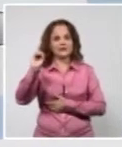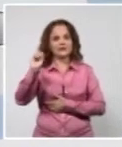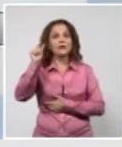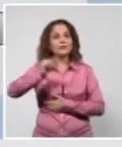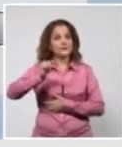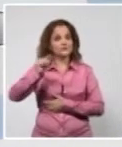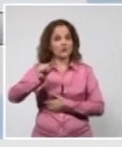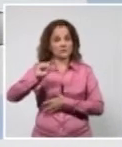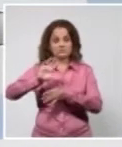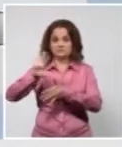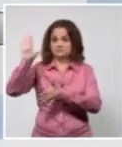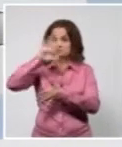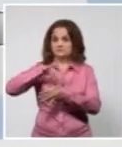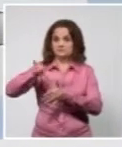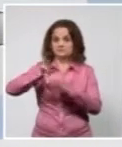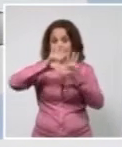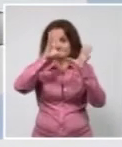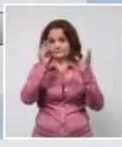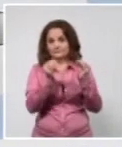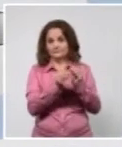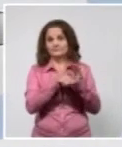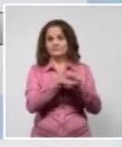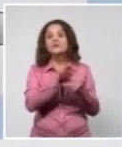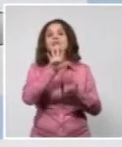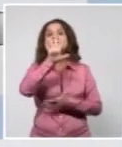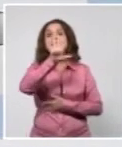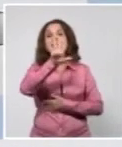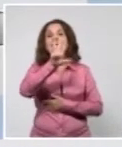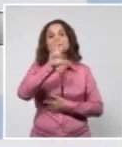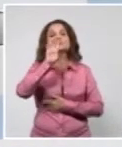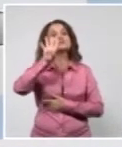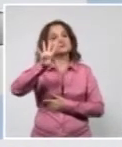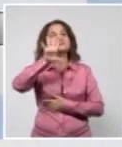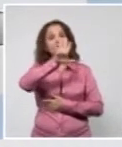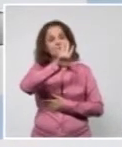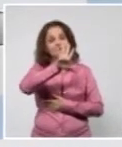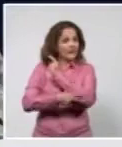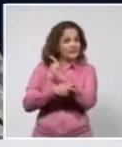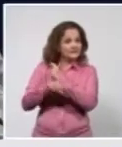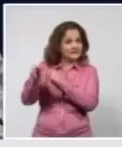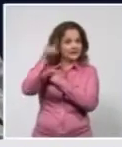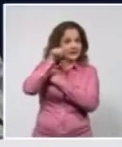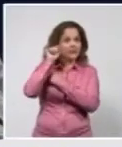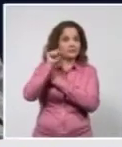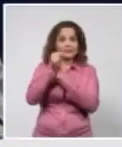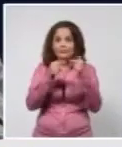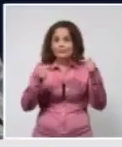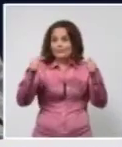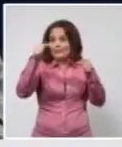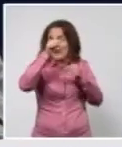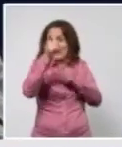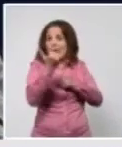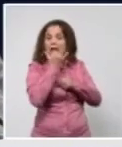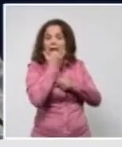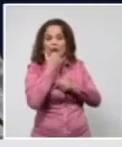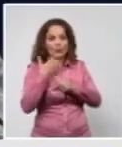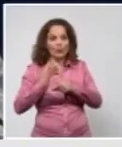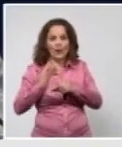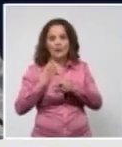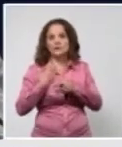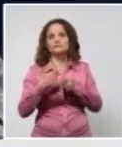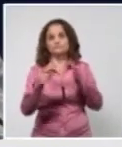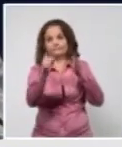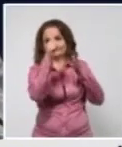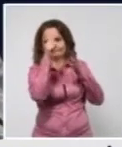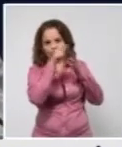552,221 fatalities and a mortality rate of 3.34%. The United States continues to top